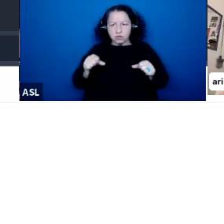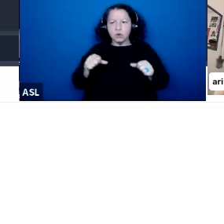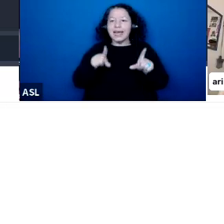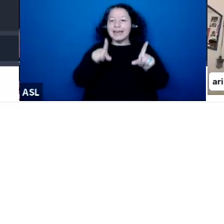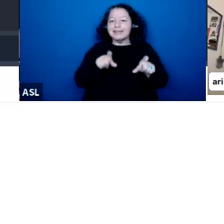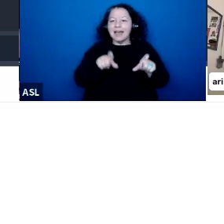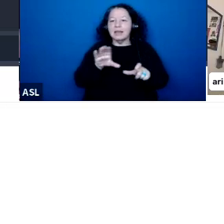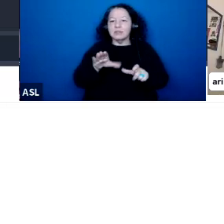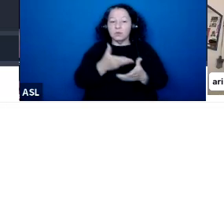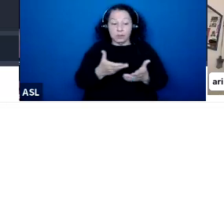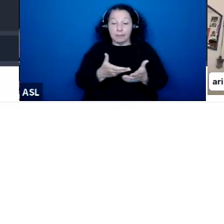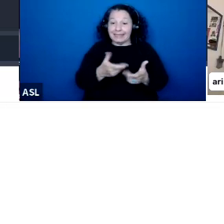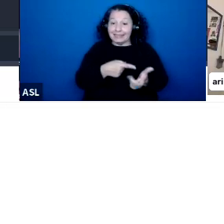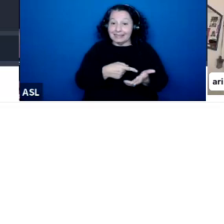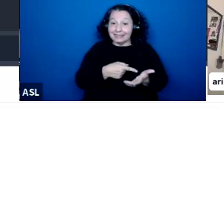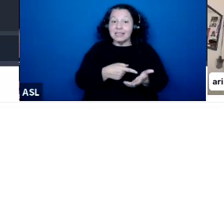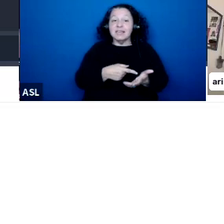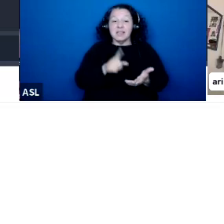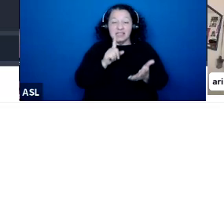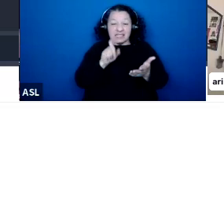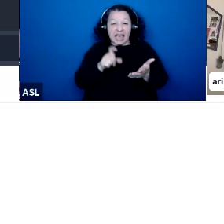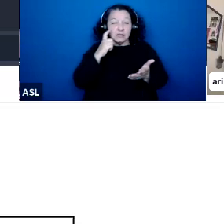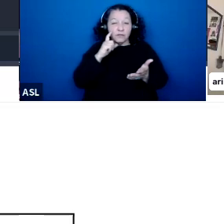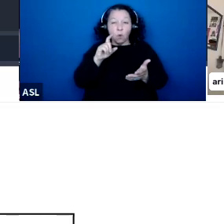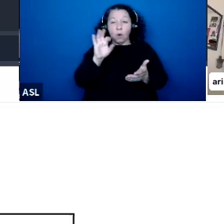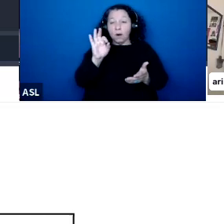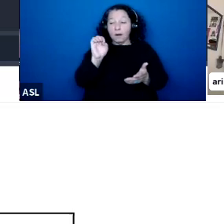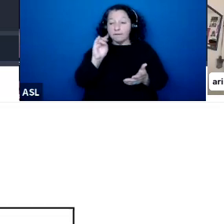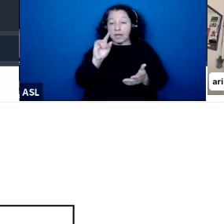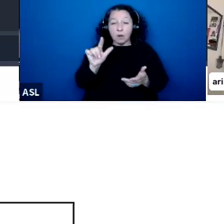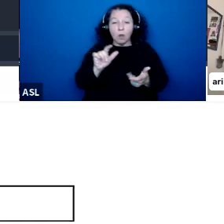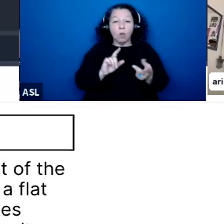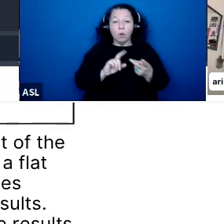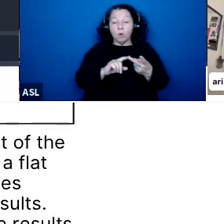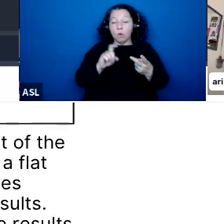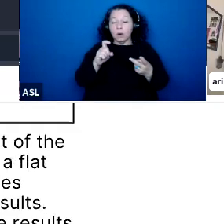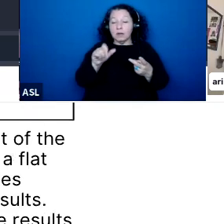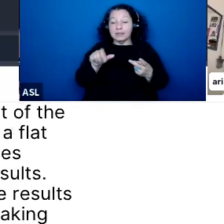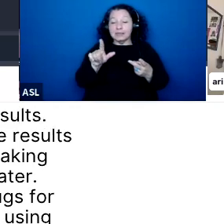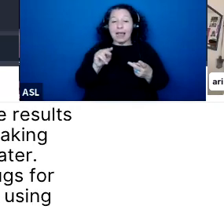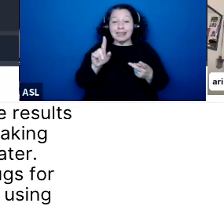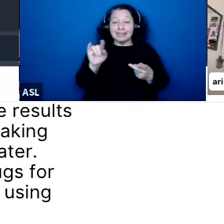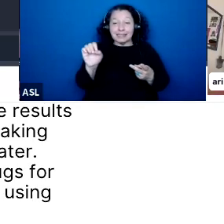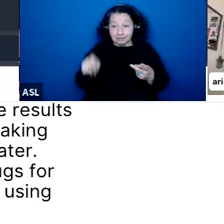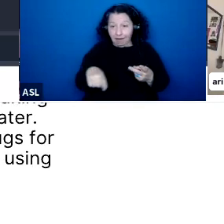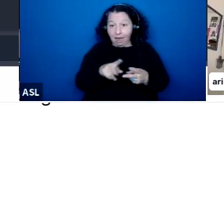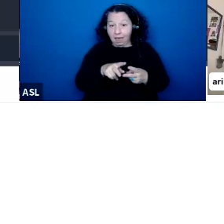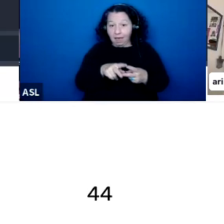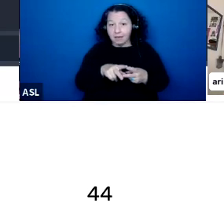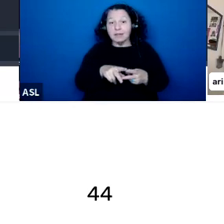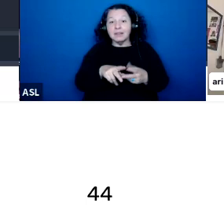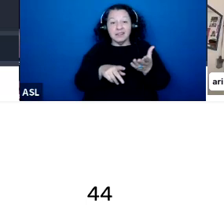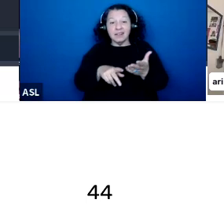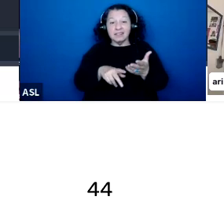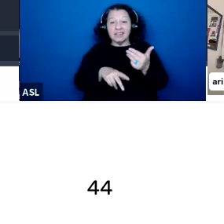your substance and know if it has fentanyl or xylazine. And